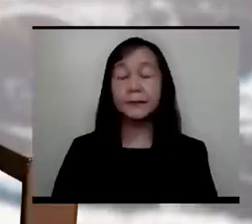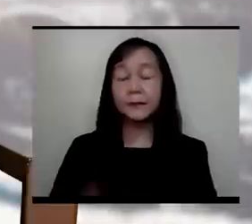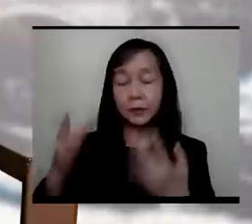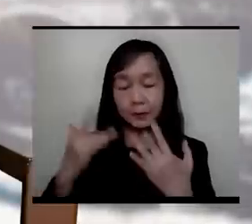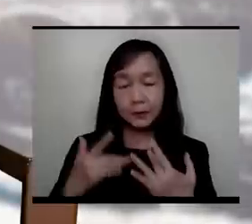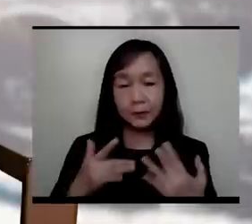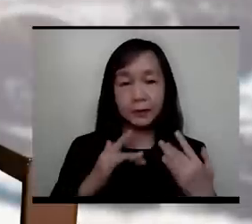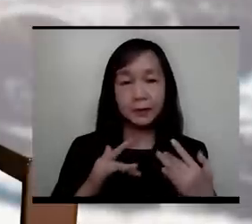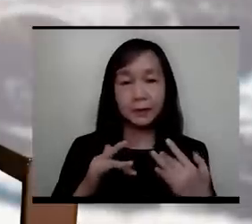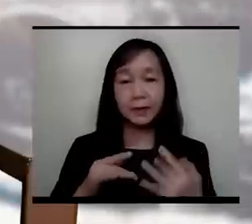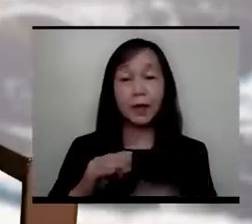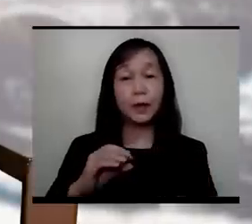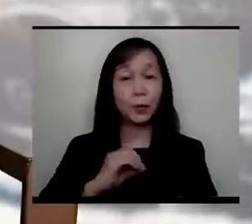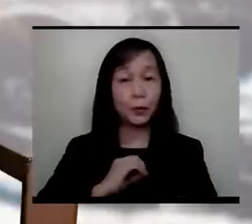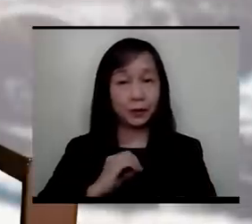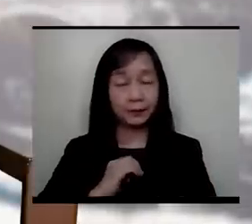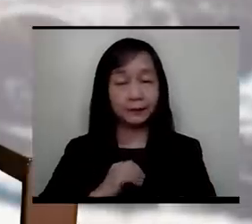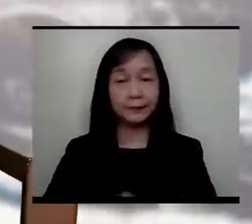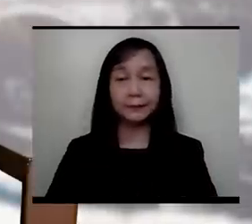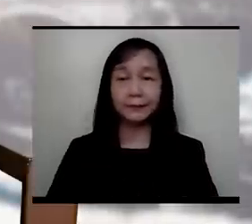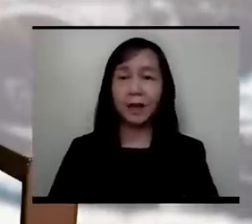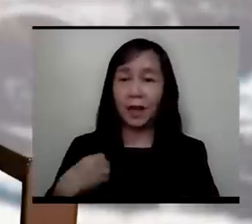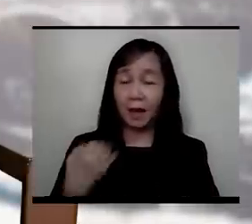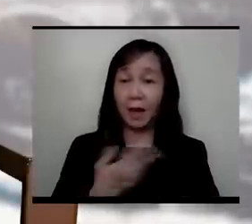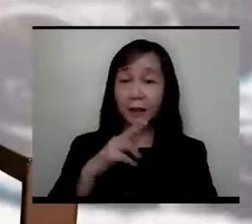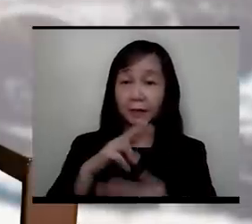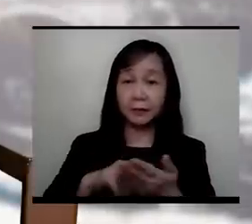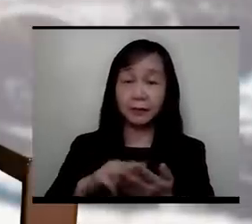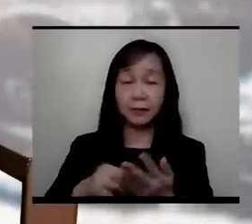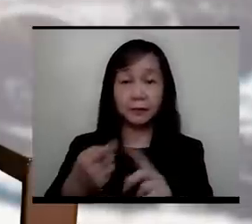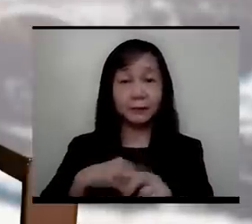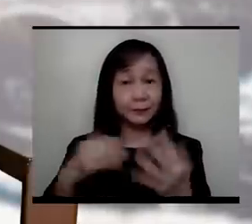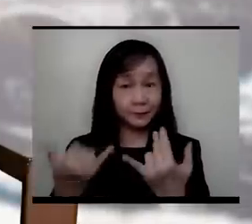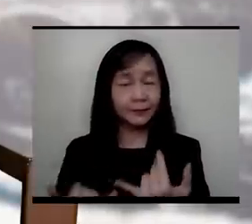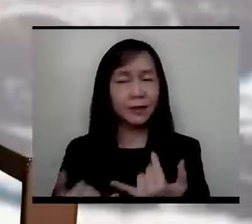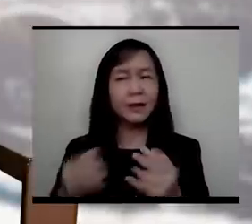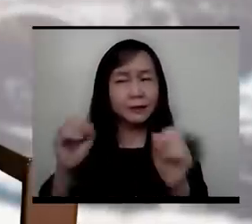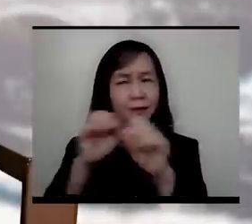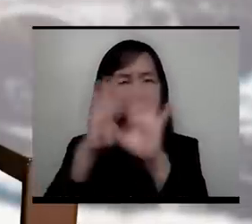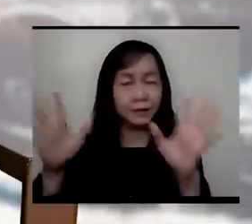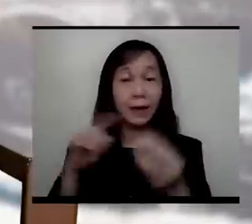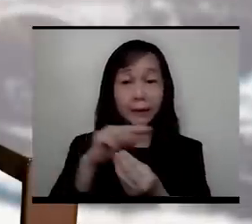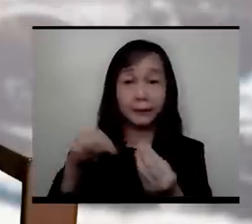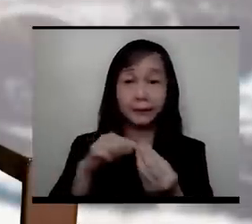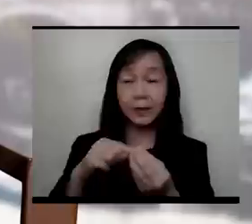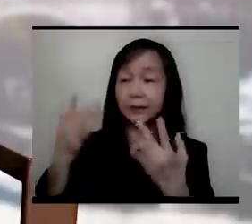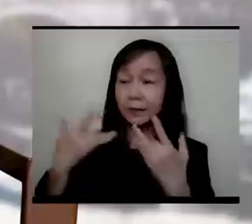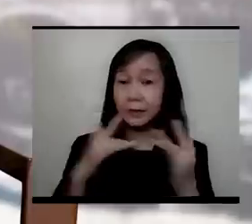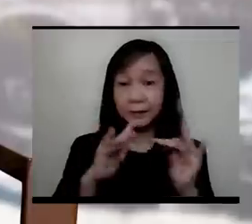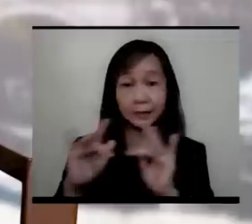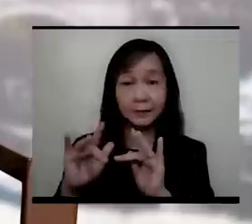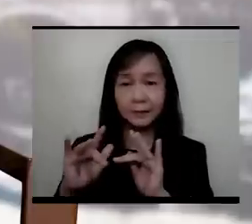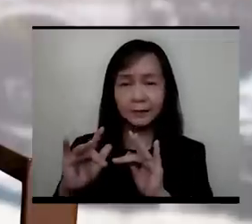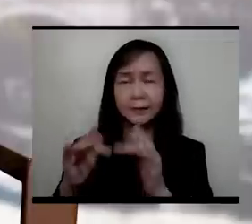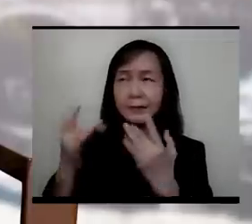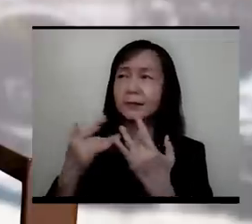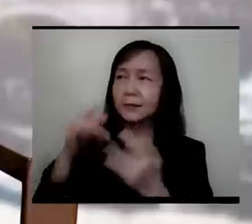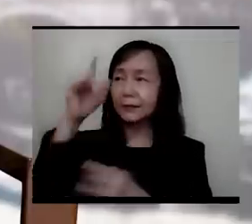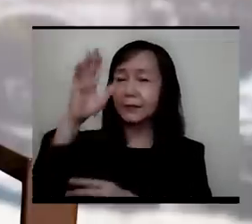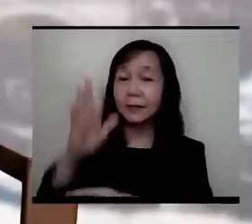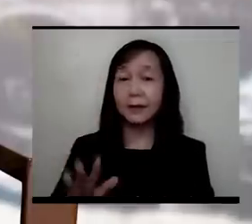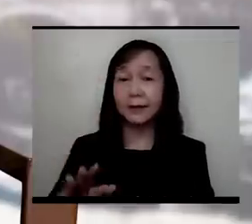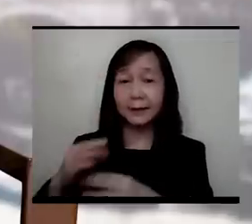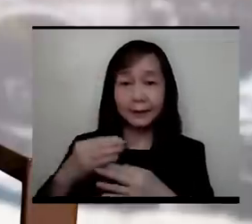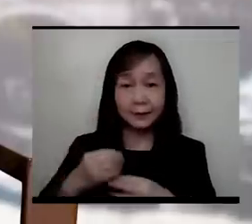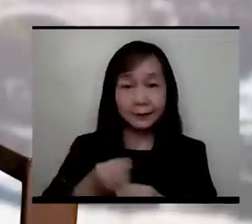Mercy and owning Mercy Our readings for today Clearly are about mercy The mercy of